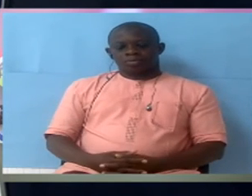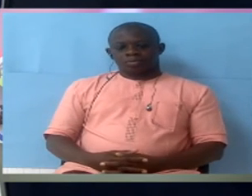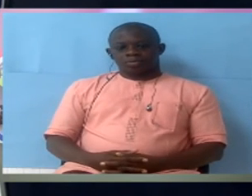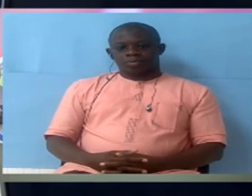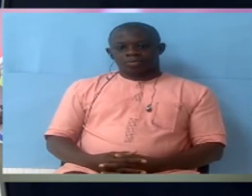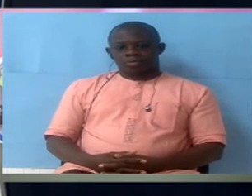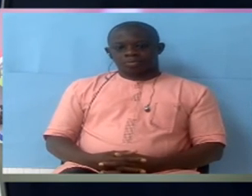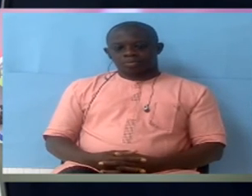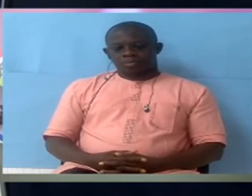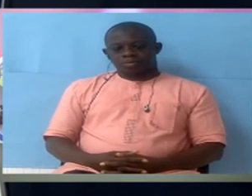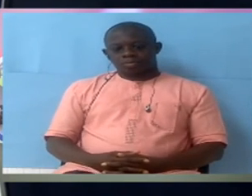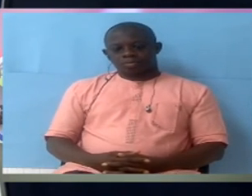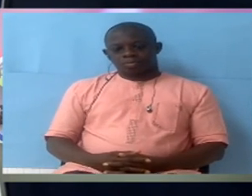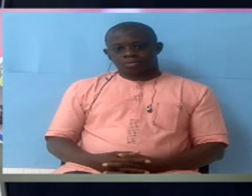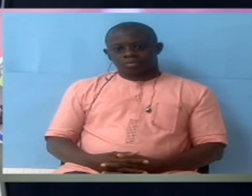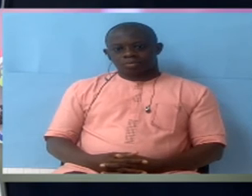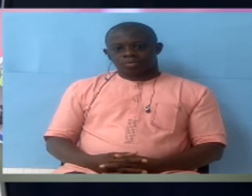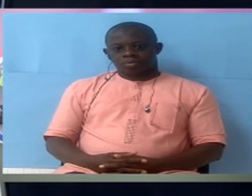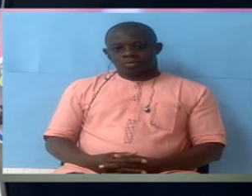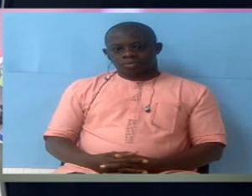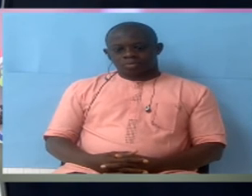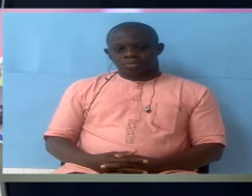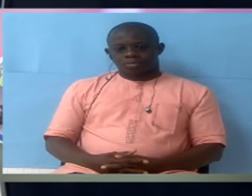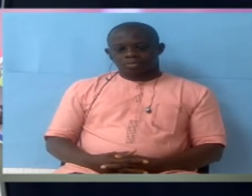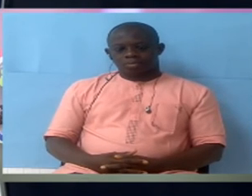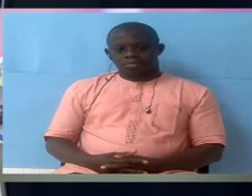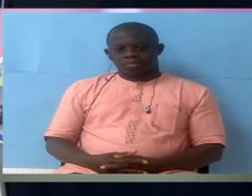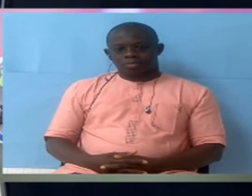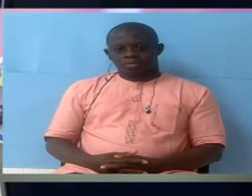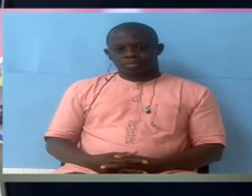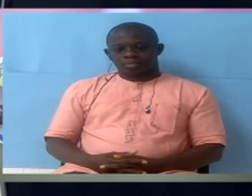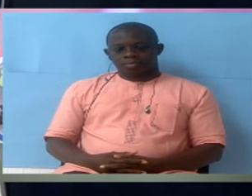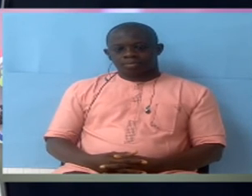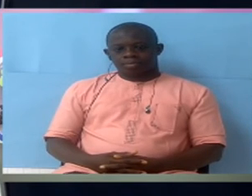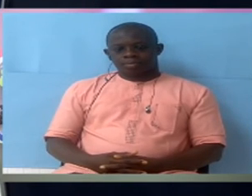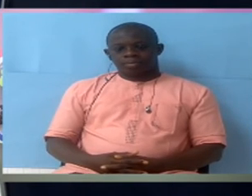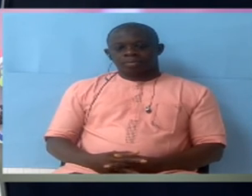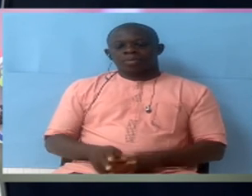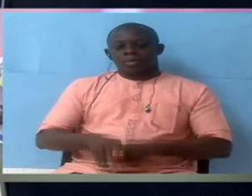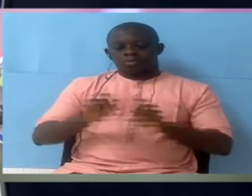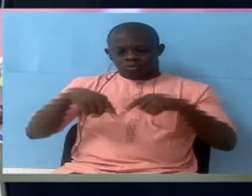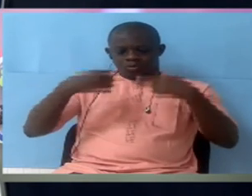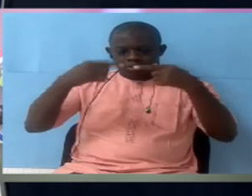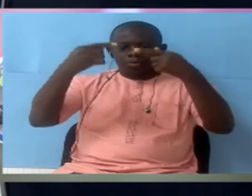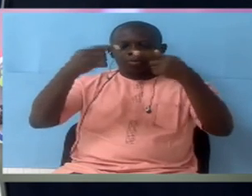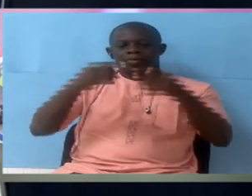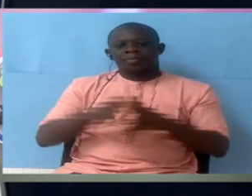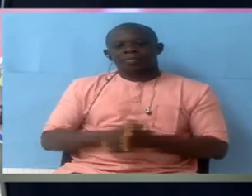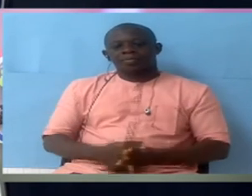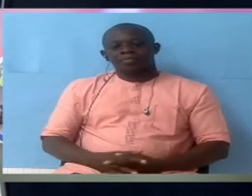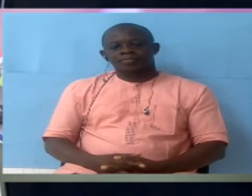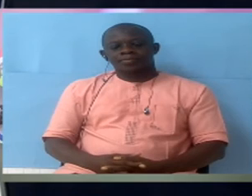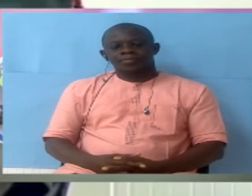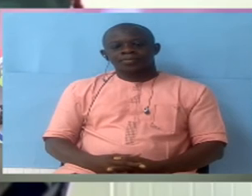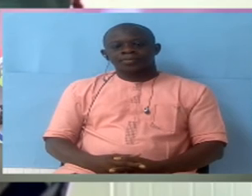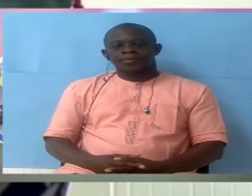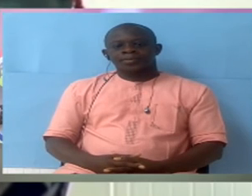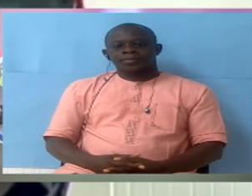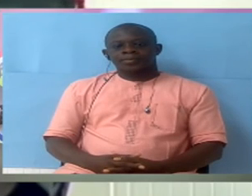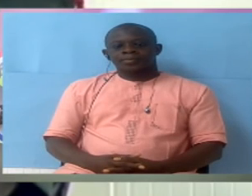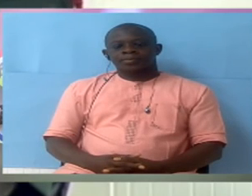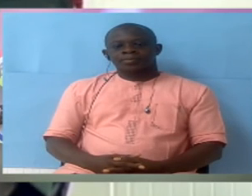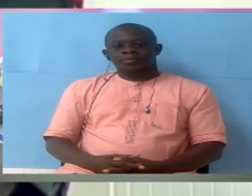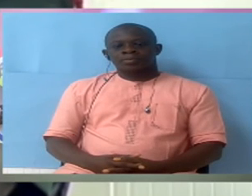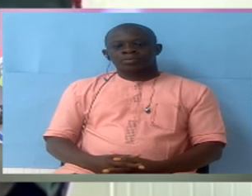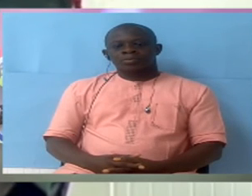togay bu jekka rek lo xamne dila geten nga wax mic bi dina la jël. You may continue. Mun nga continue.